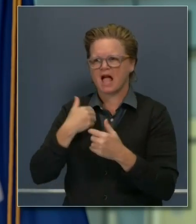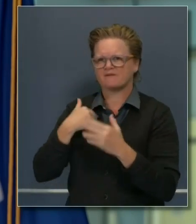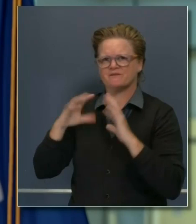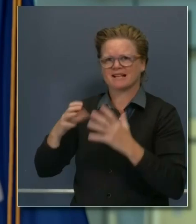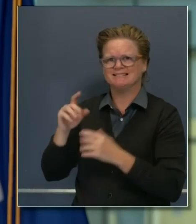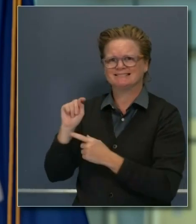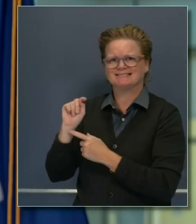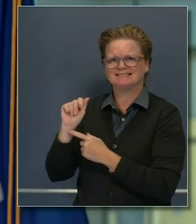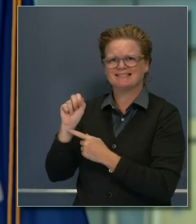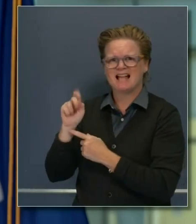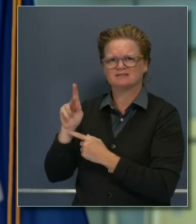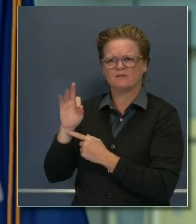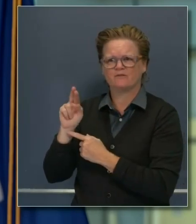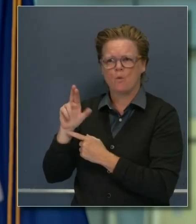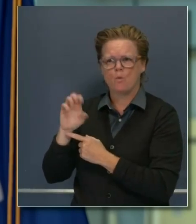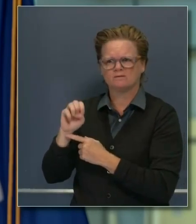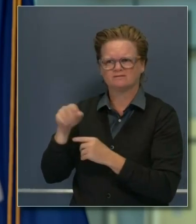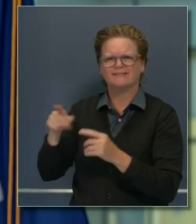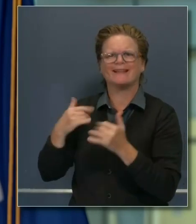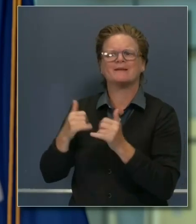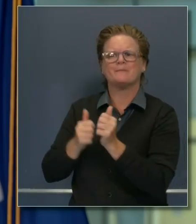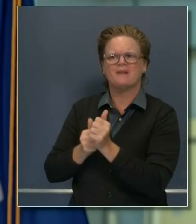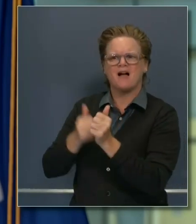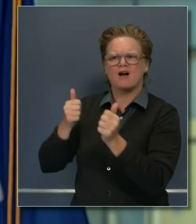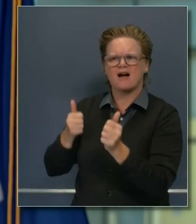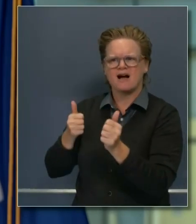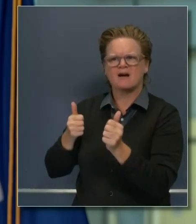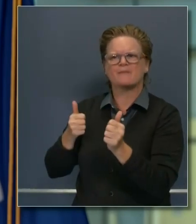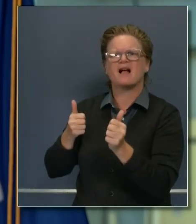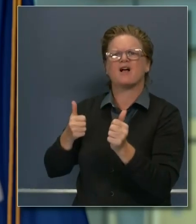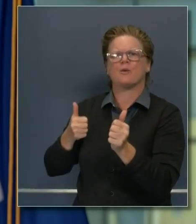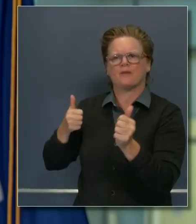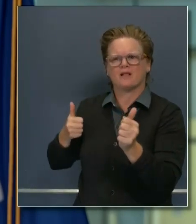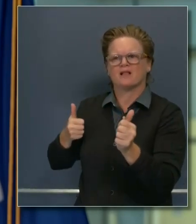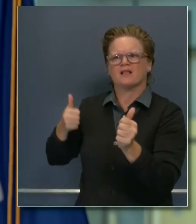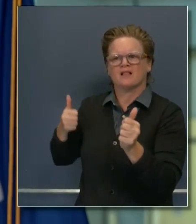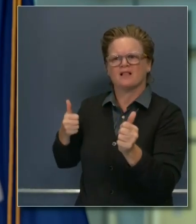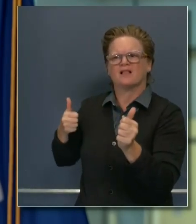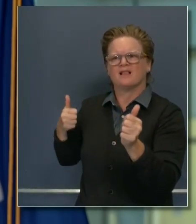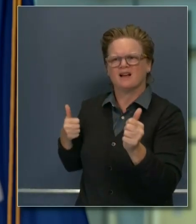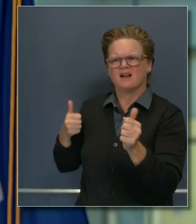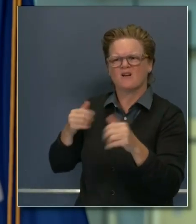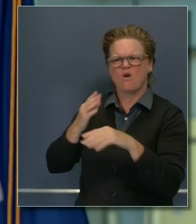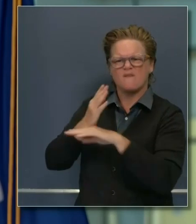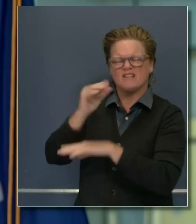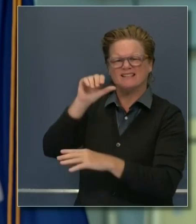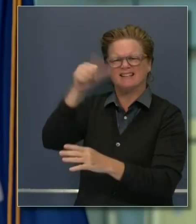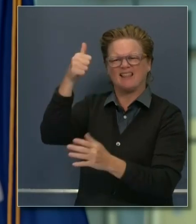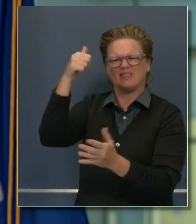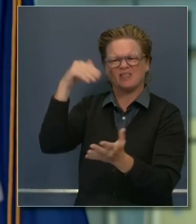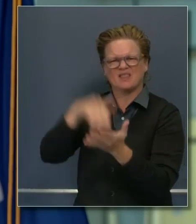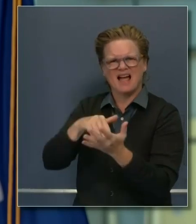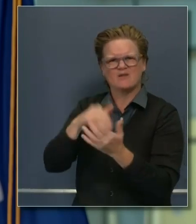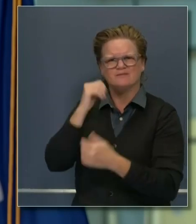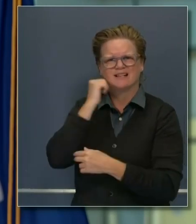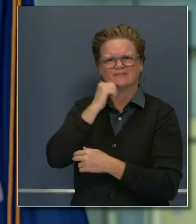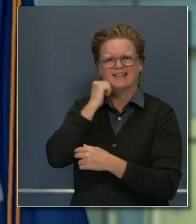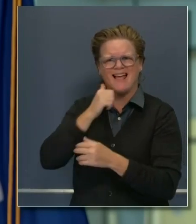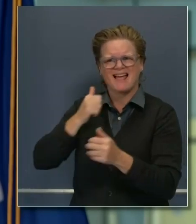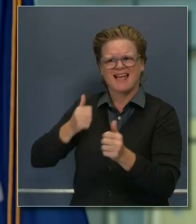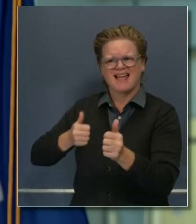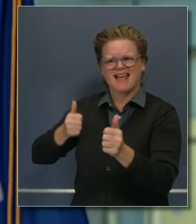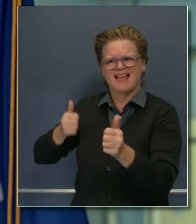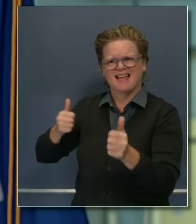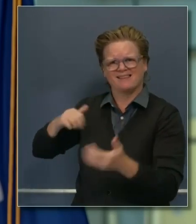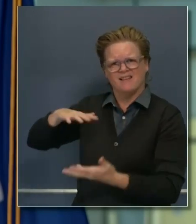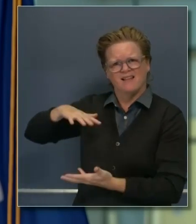is growing by some 10,000 cases a day. And I just want to know from you, I mean, how can Californians trust